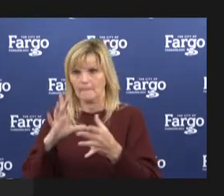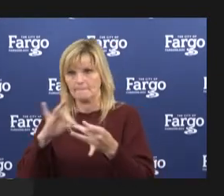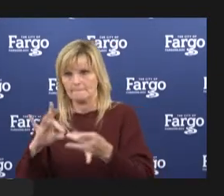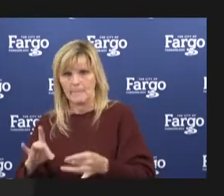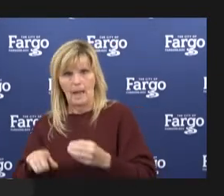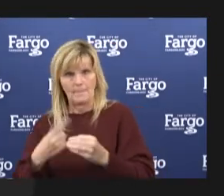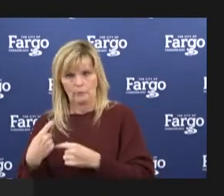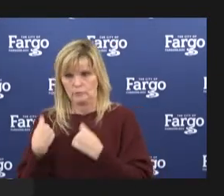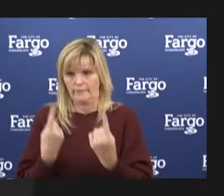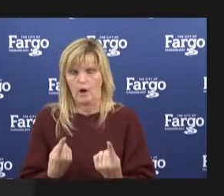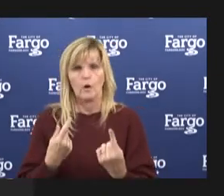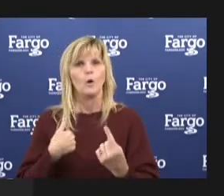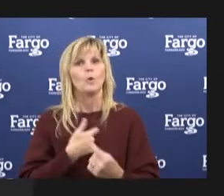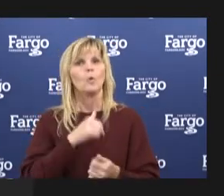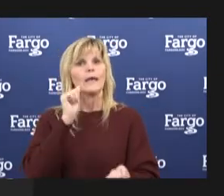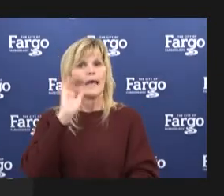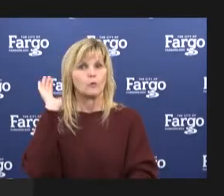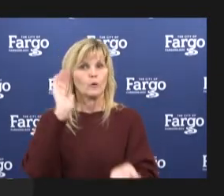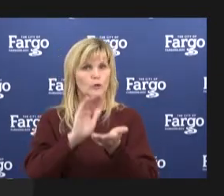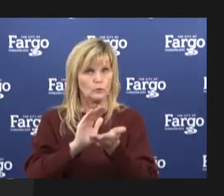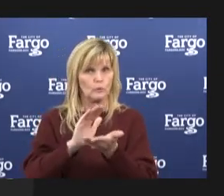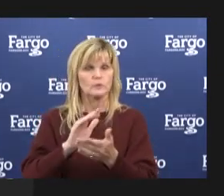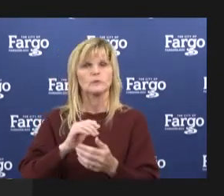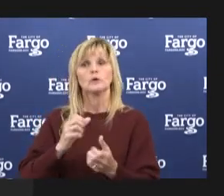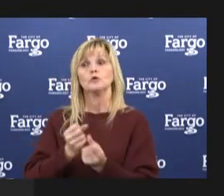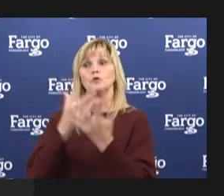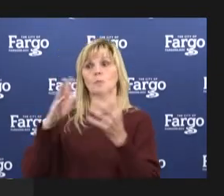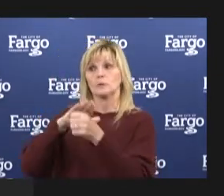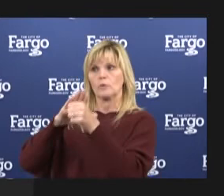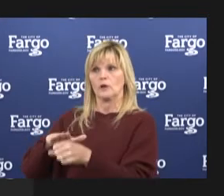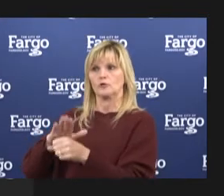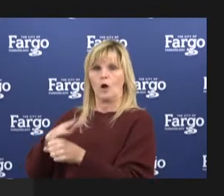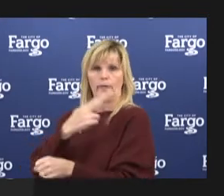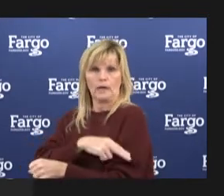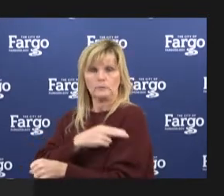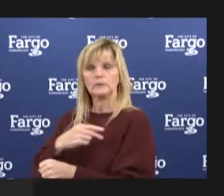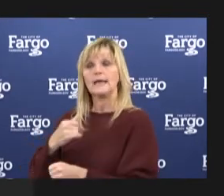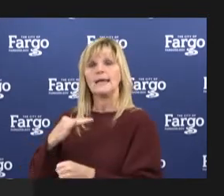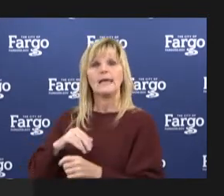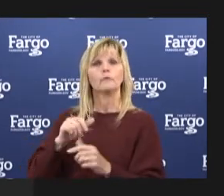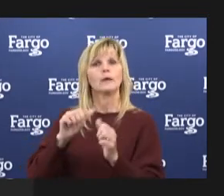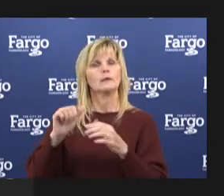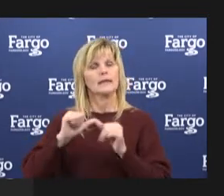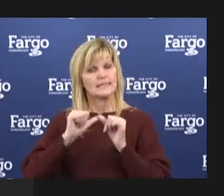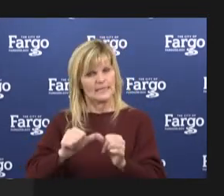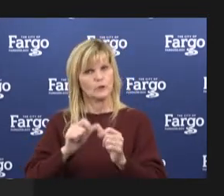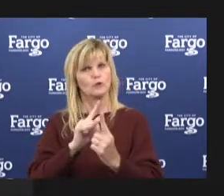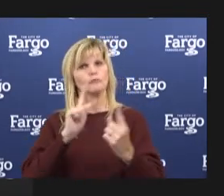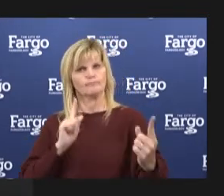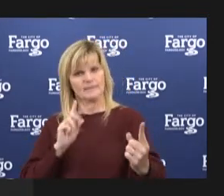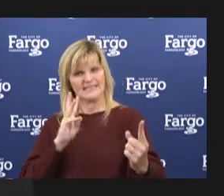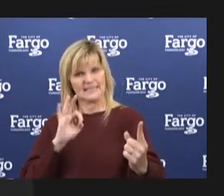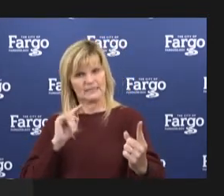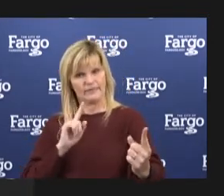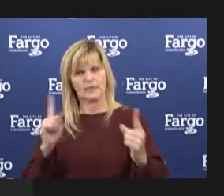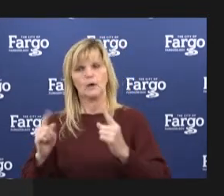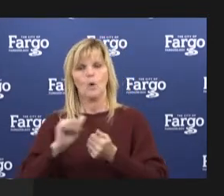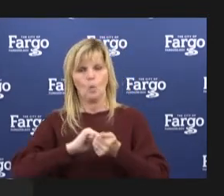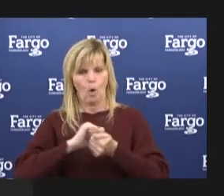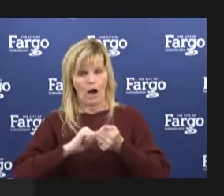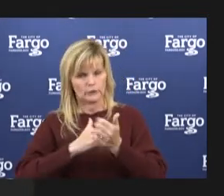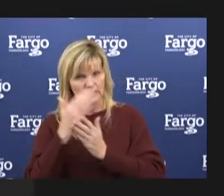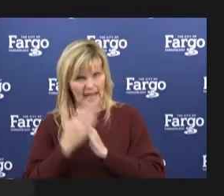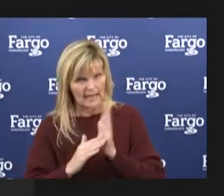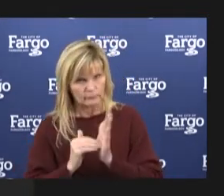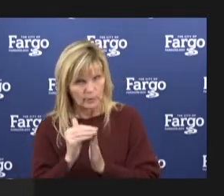part to reduce the pressure on the healthcare system by practicing social distancing, wearing a mask, washing hands